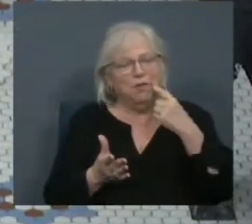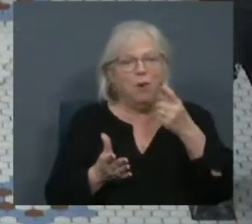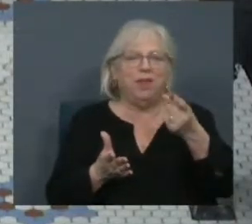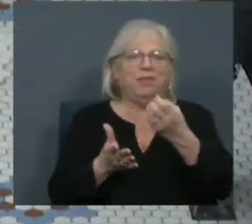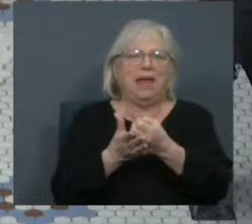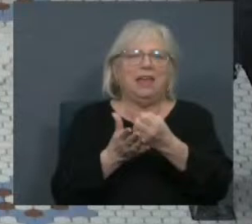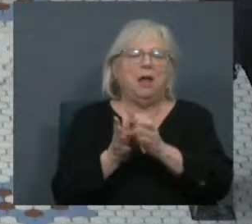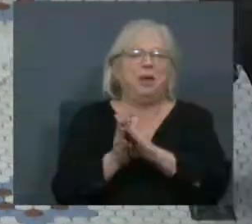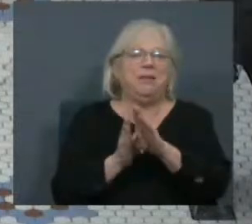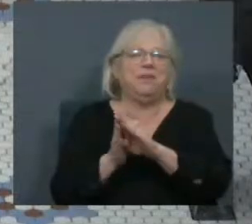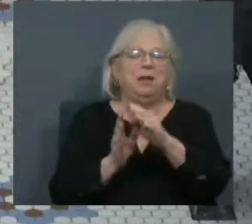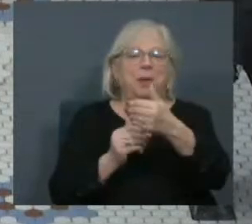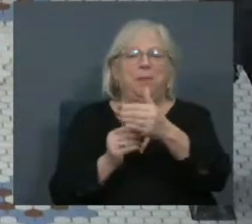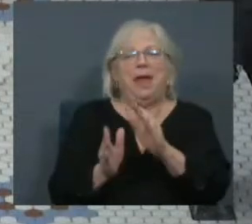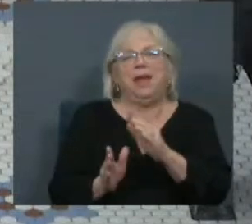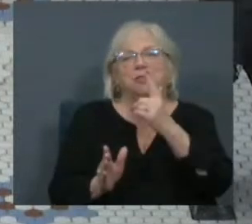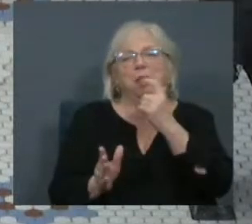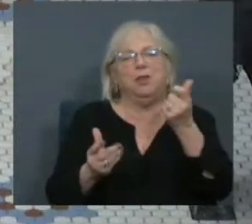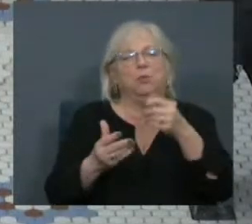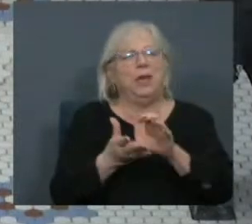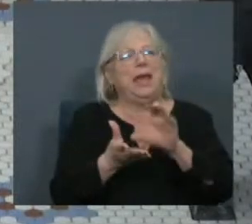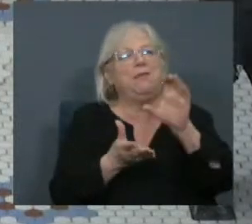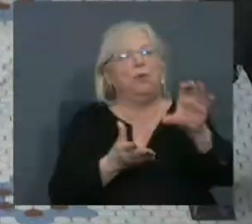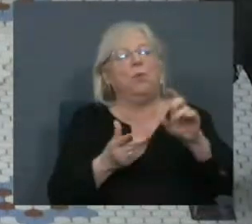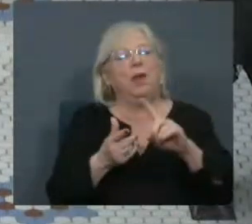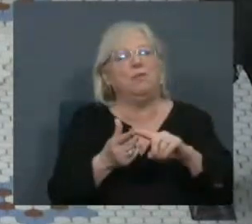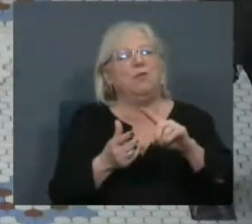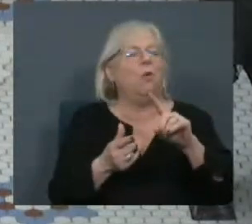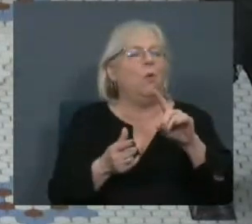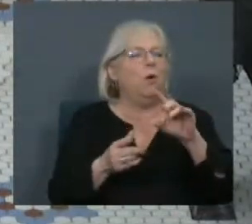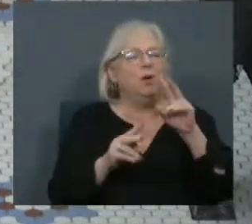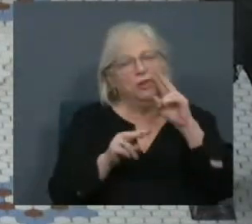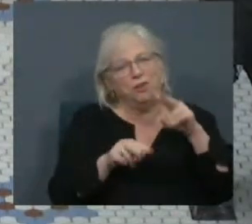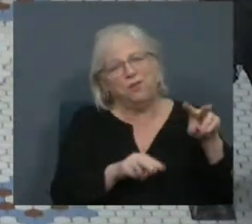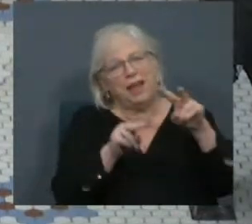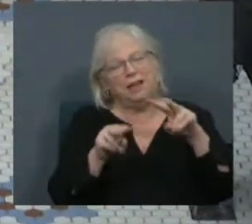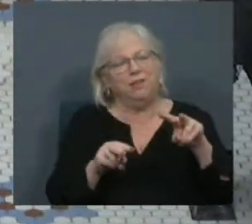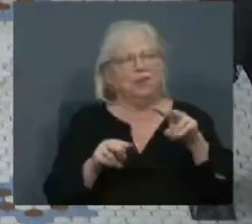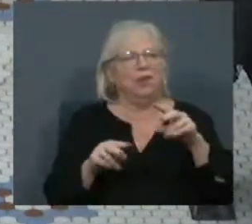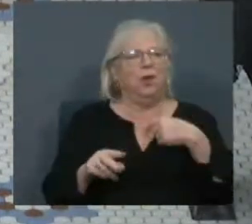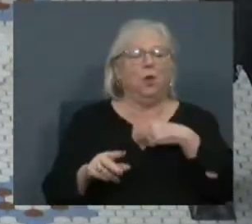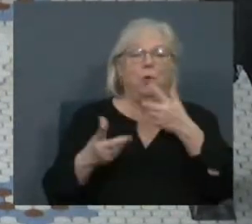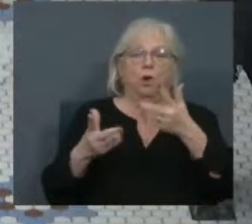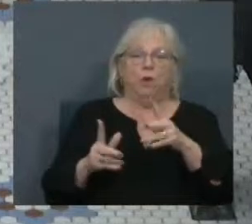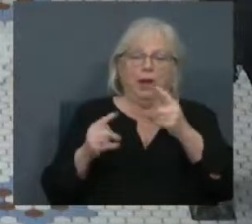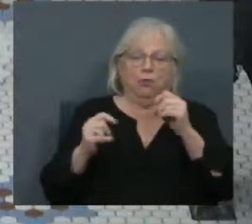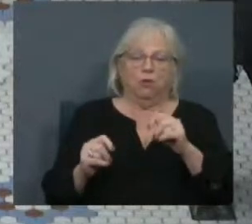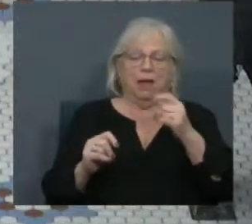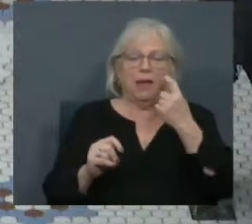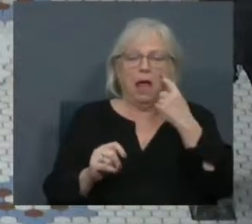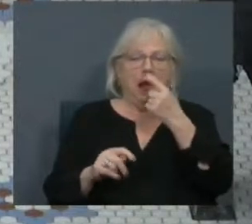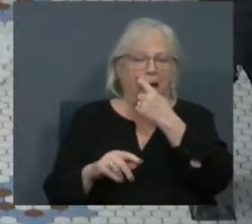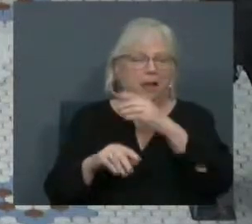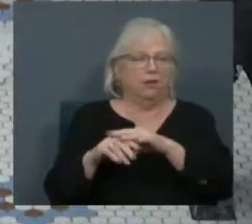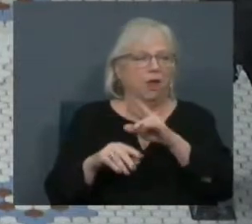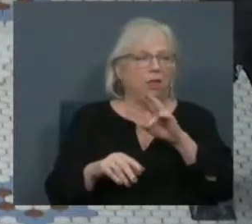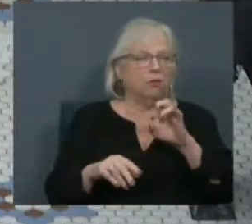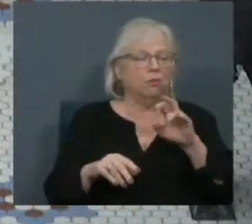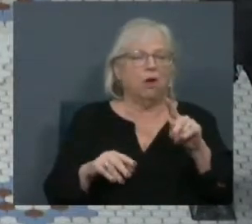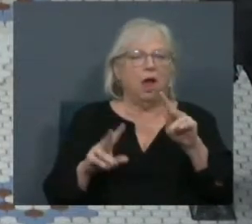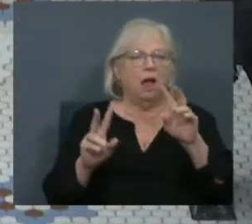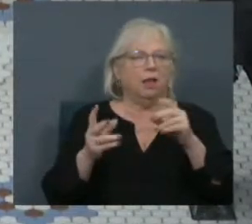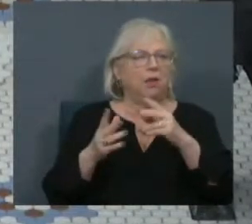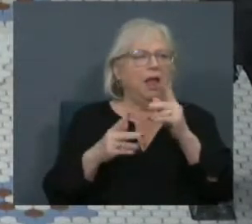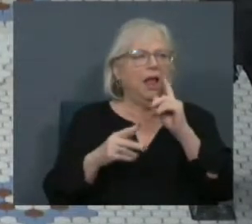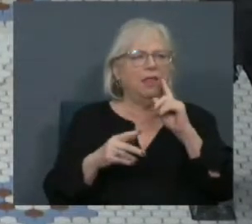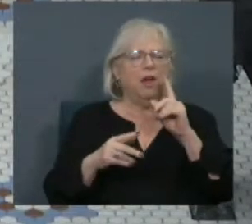We've already got this infrastructure in place. We're already trying the Eyes on the Rock program. I was under the impression that law enforcement was going to be